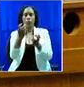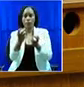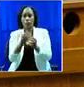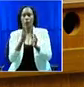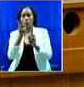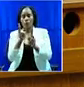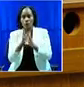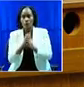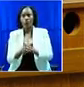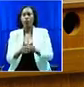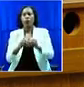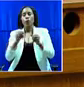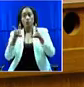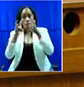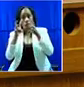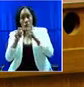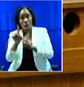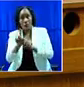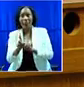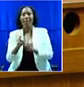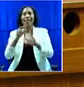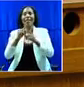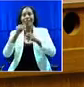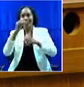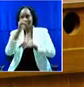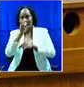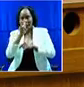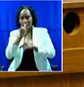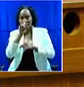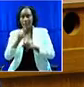corruption is essential for inclusive growth.